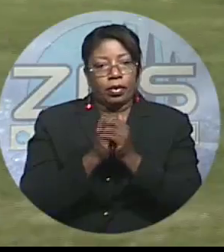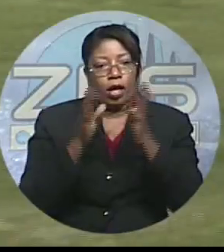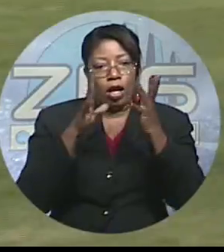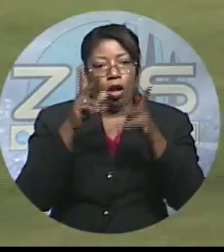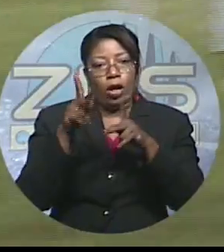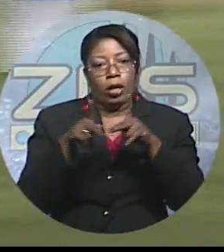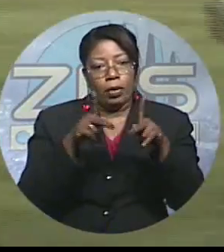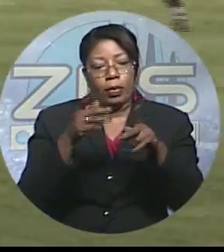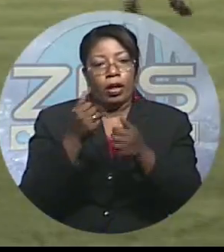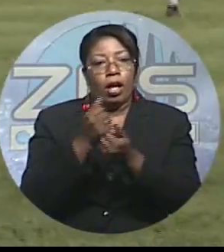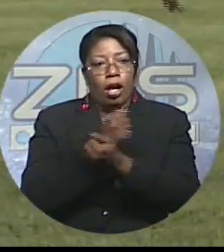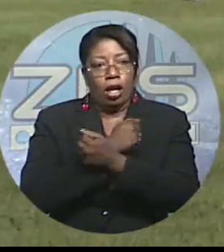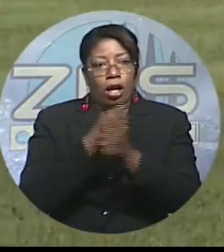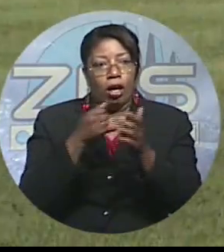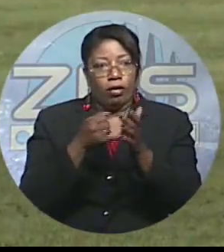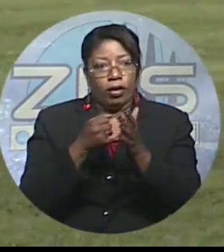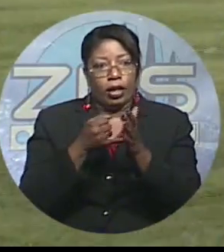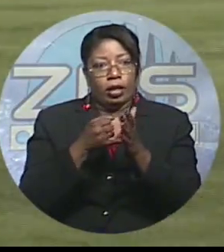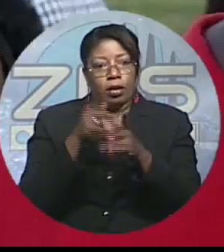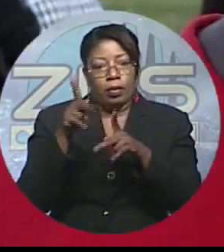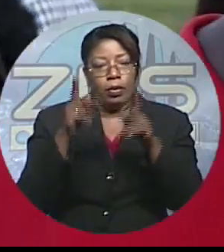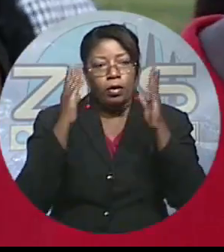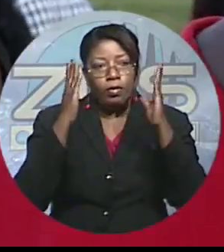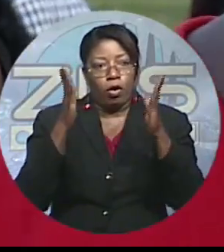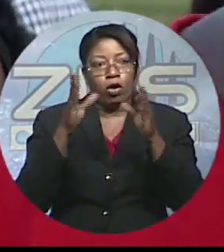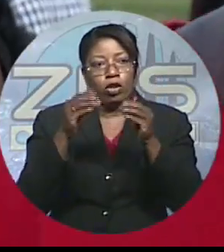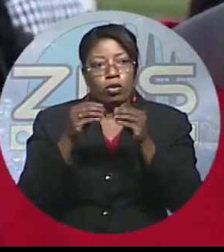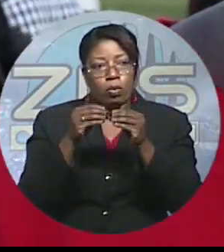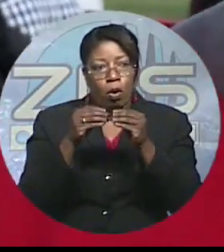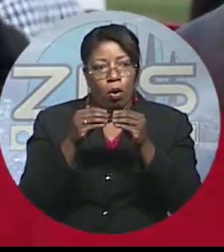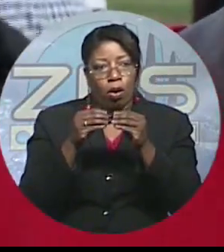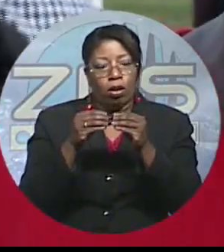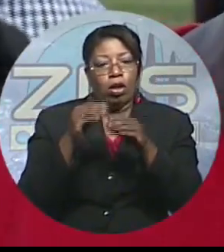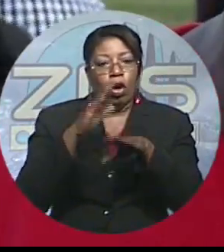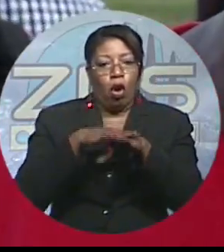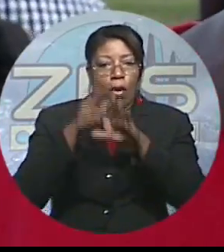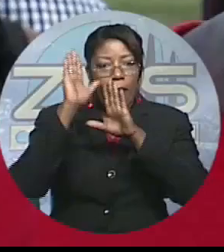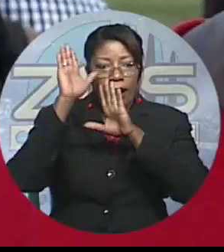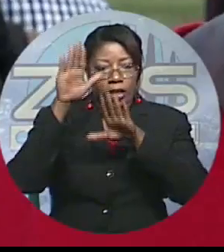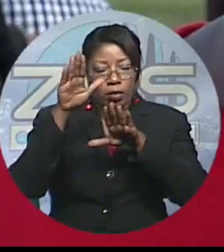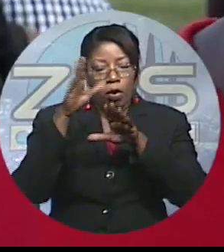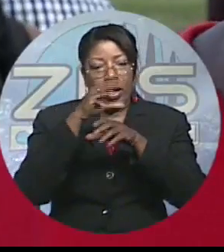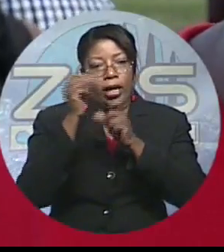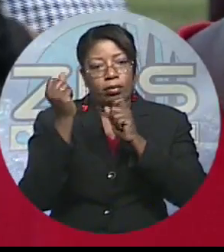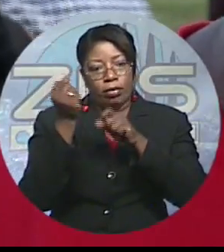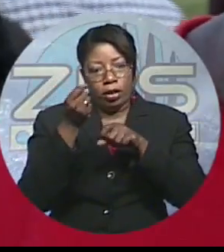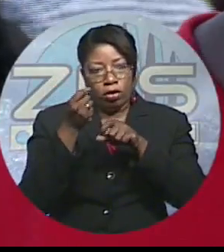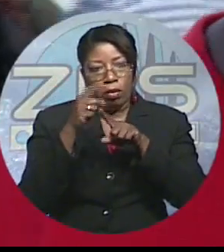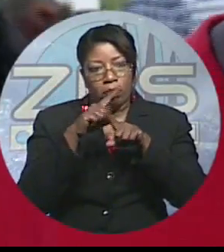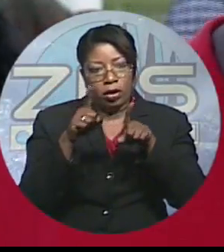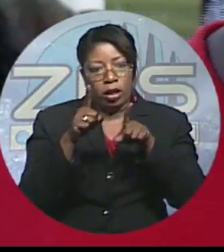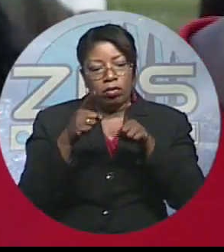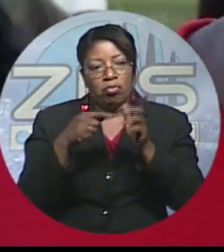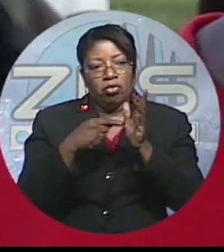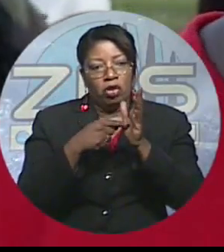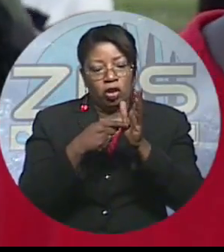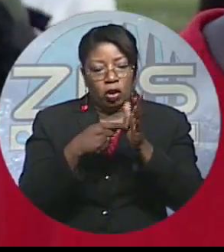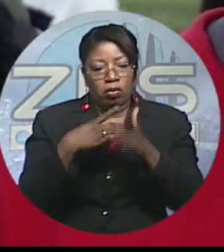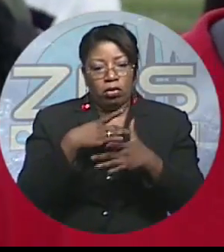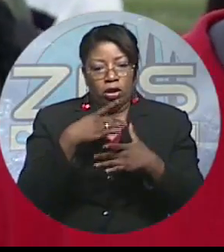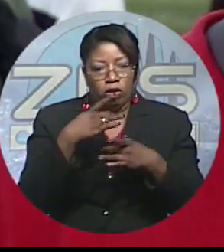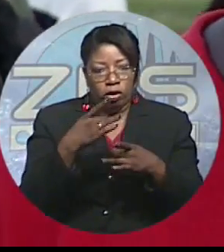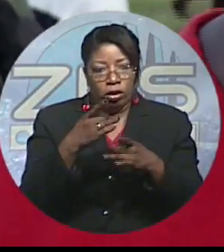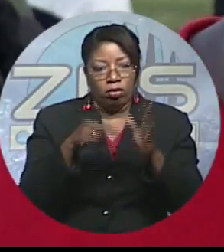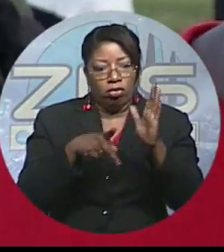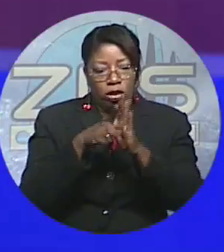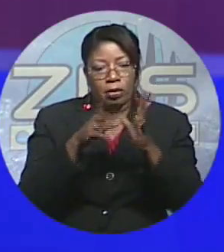people love the game of soccer. It's just if the people focus more, like, you know, they focus a lot on basketball and baseball, but if they show some interest in soccer developed to be a very big sport